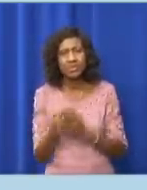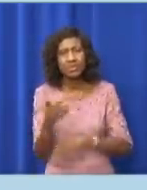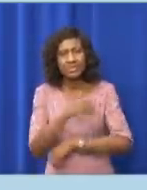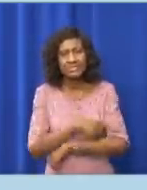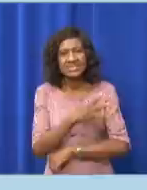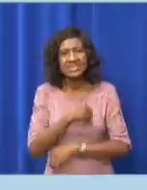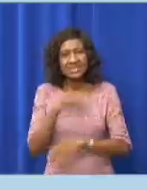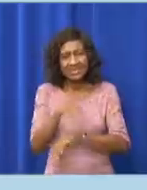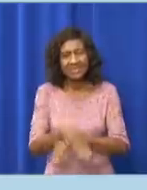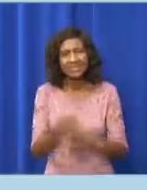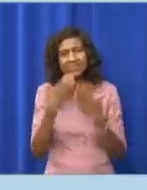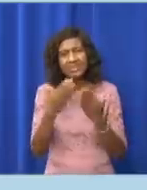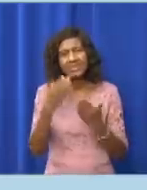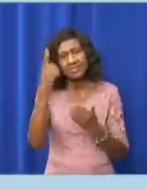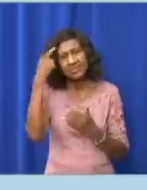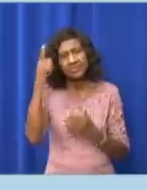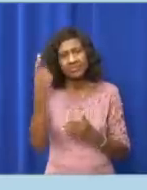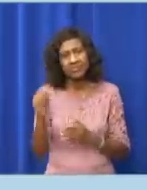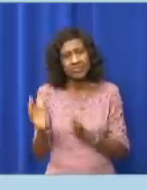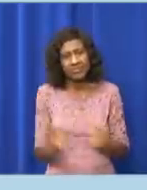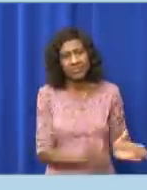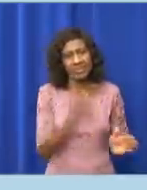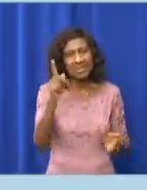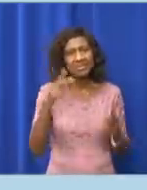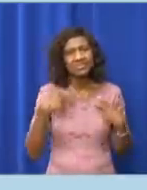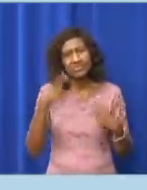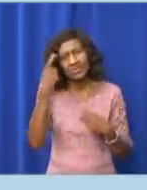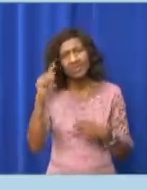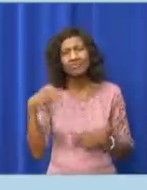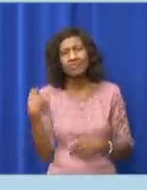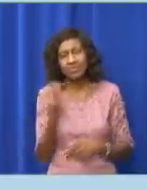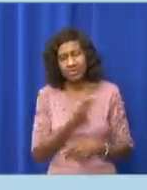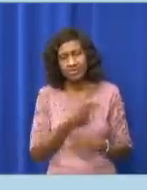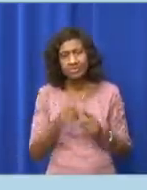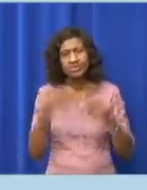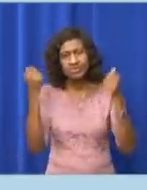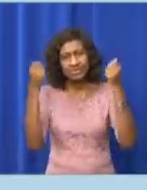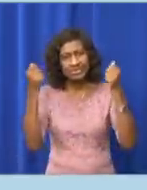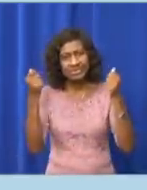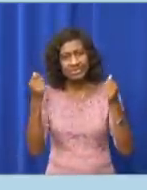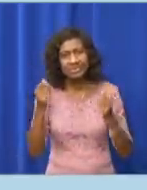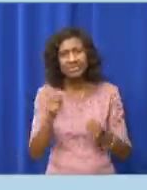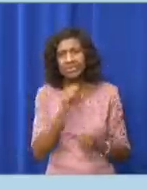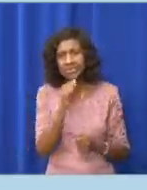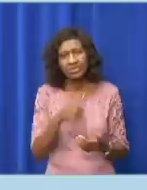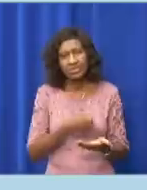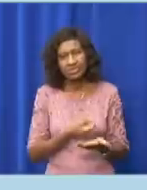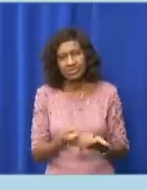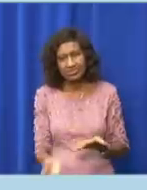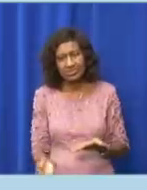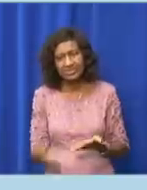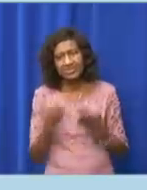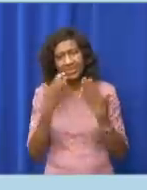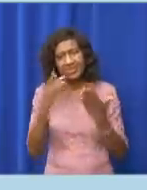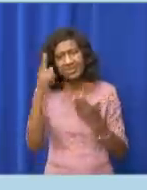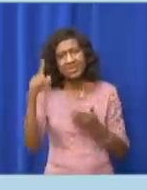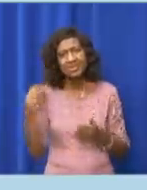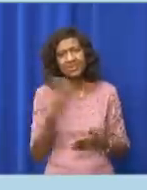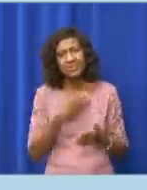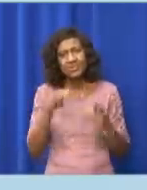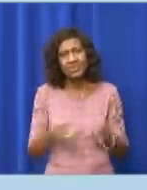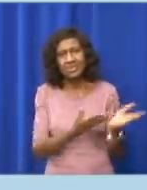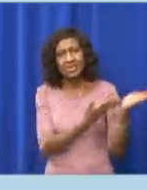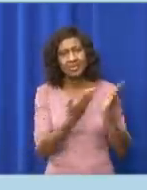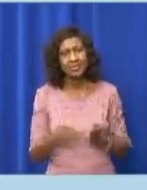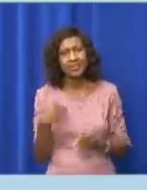plans that you have for us to succeed and not to fail. We thank you, Lord, that we can come to you and bring our needs to you. We